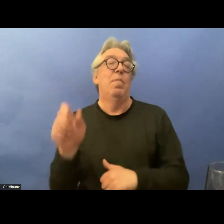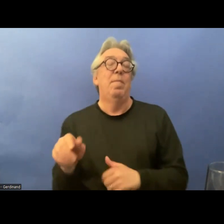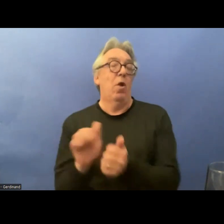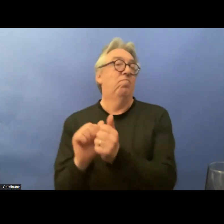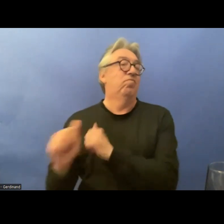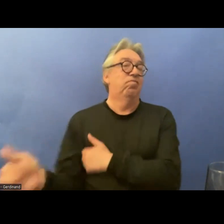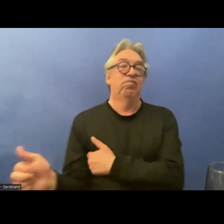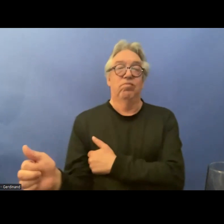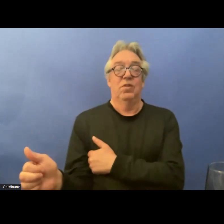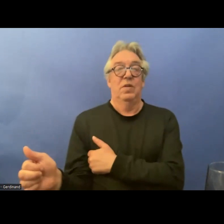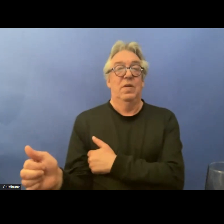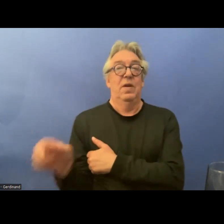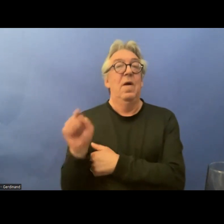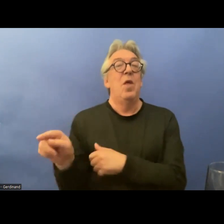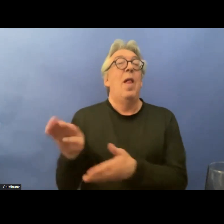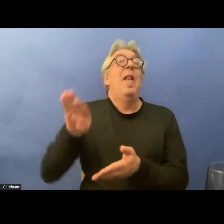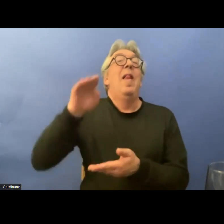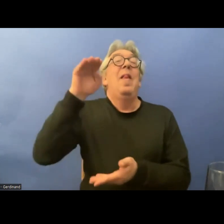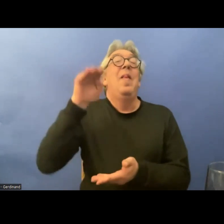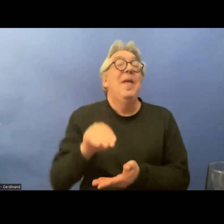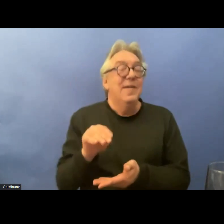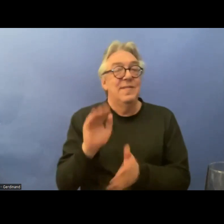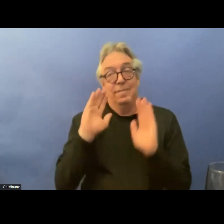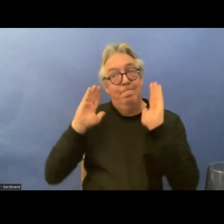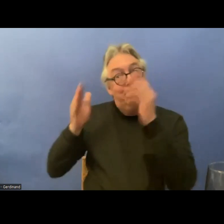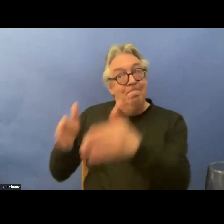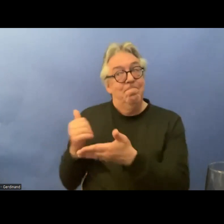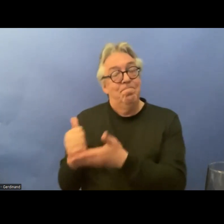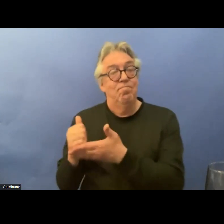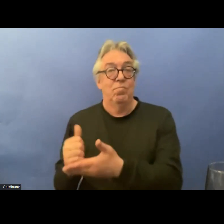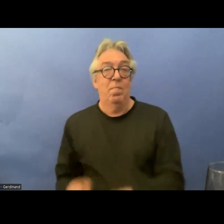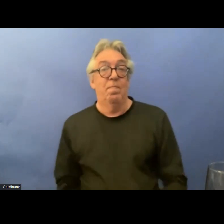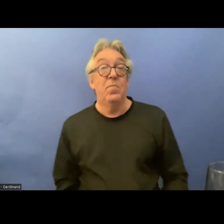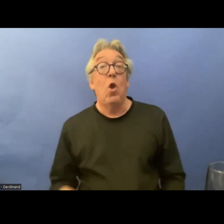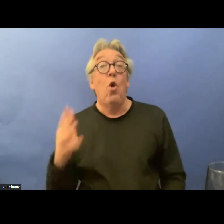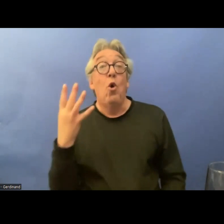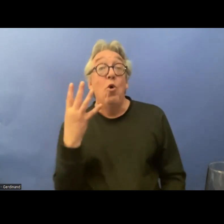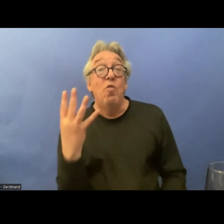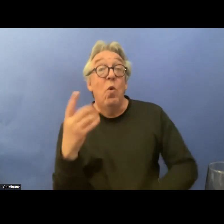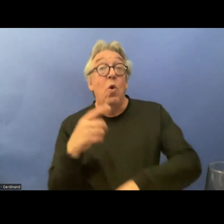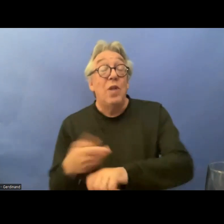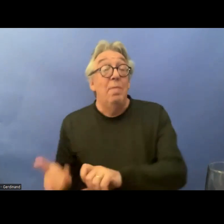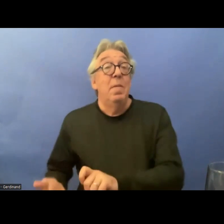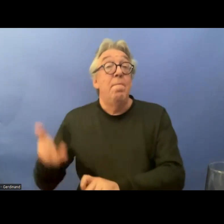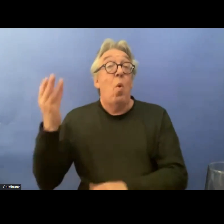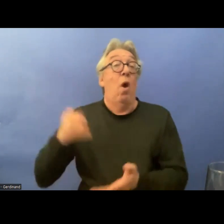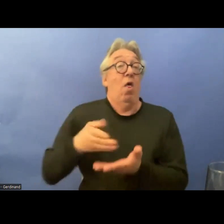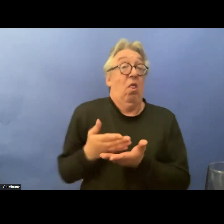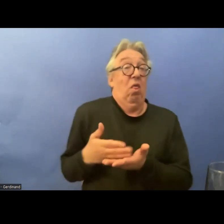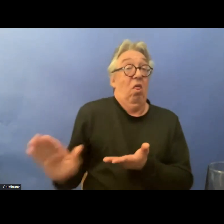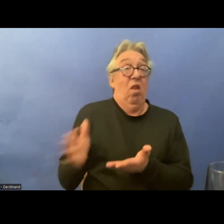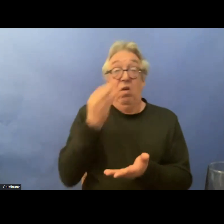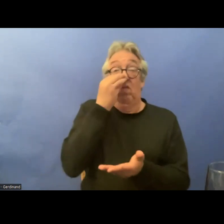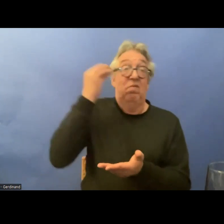the most affected and the least heard. They are 4 times more likely to be left behind or ignored